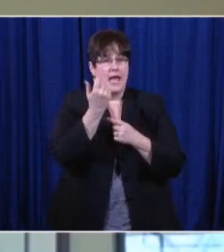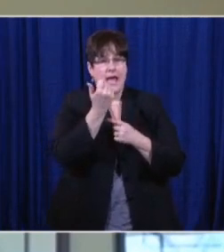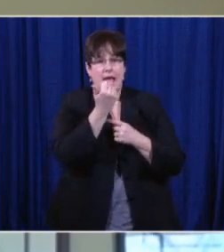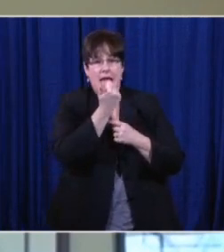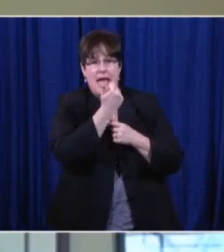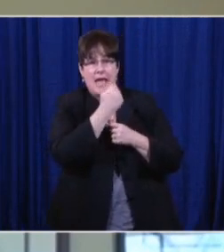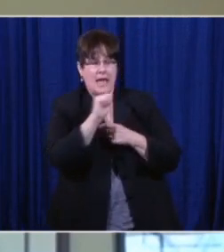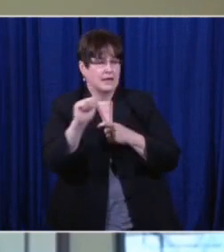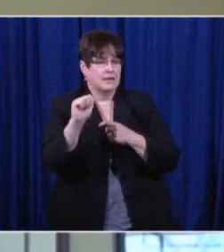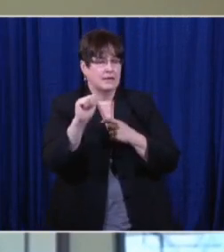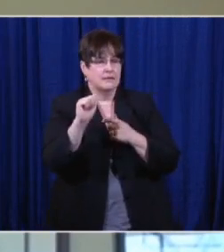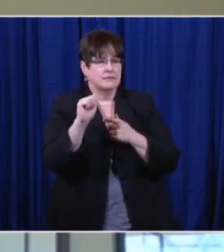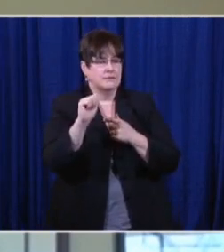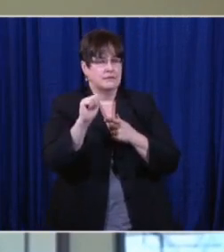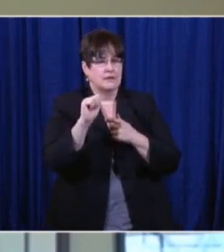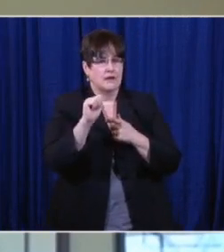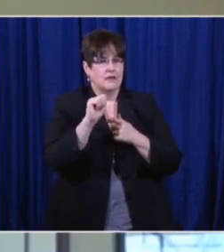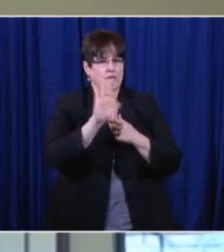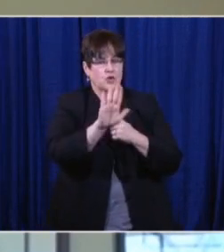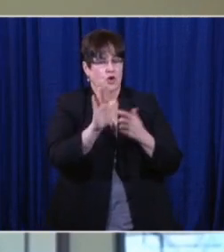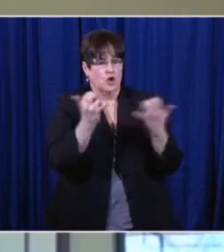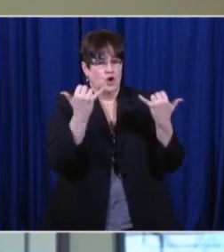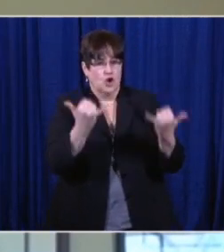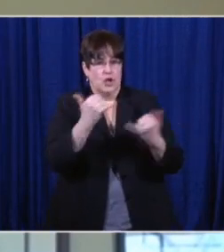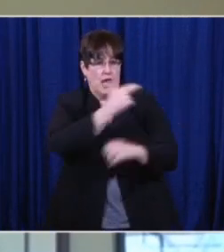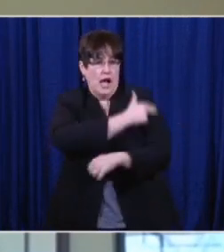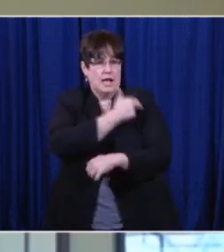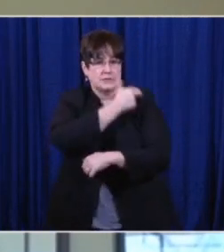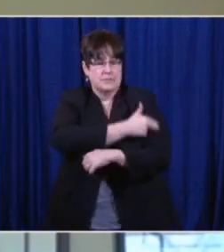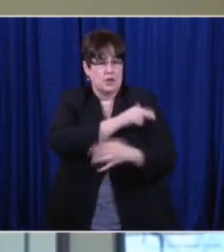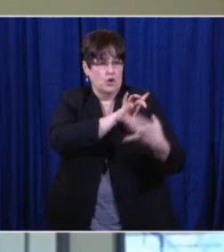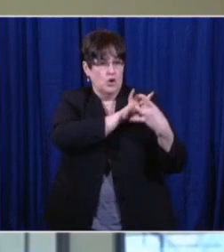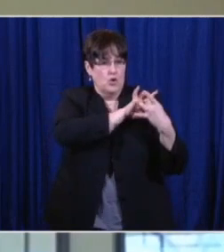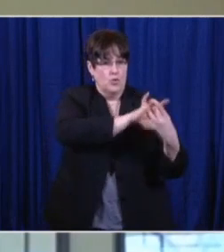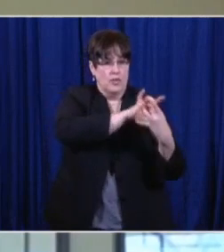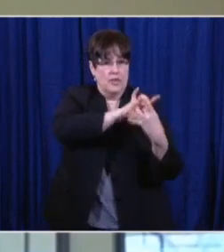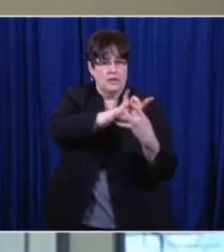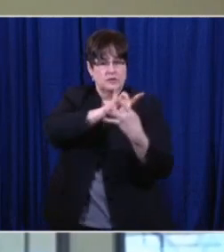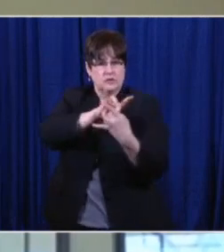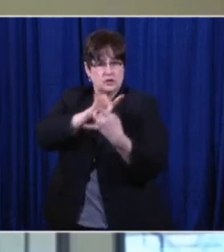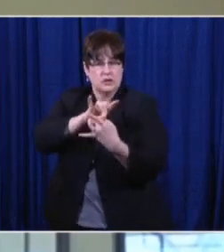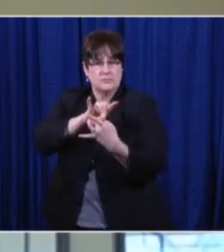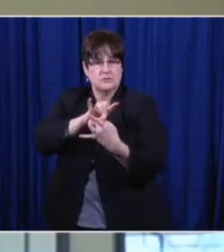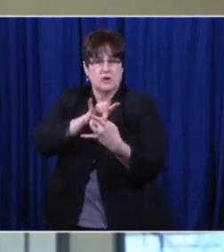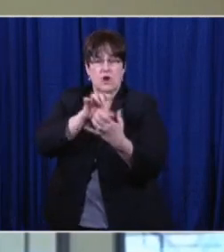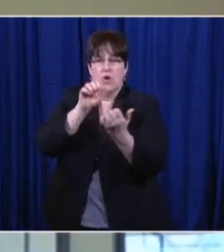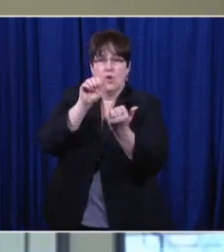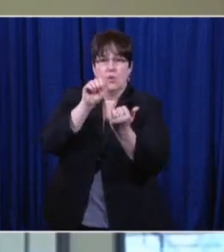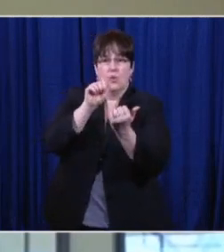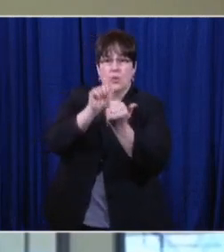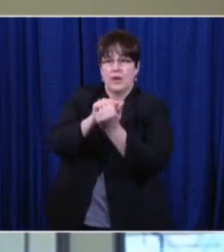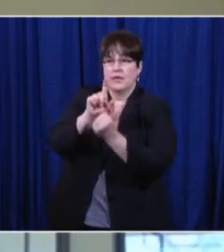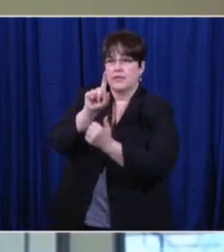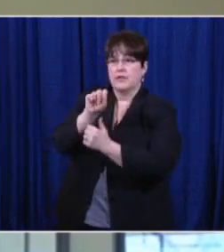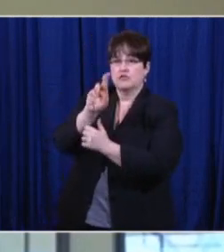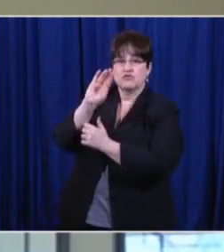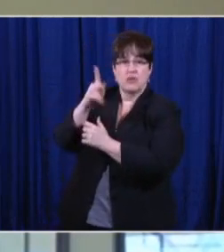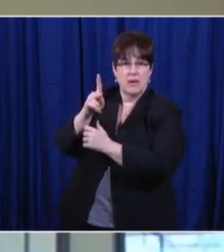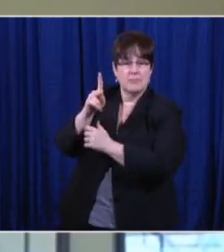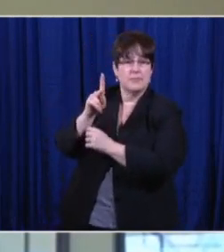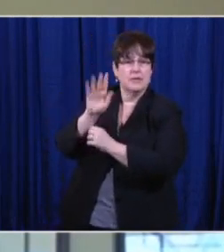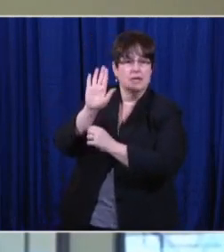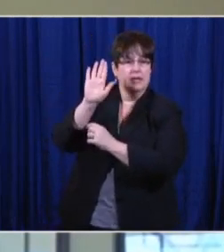the current relationships that hospitals are having with the Trump administration is going to